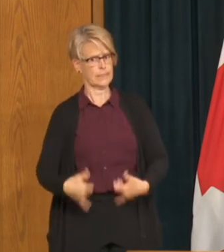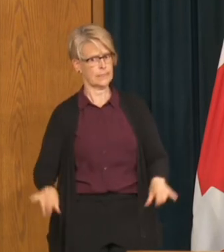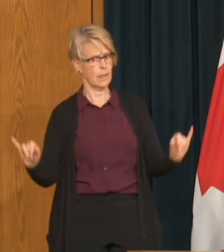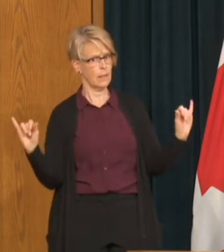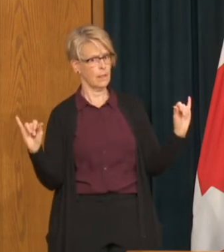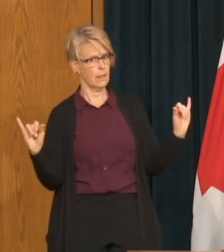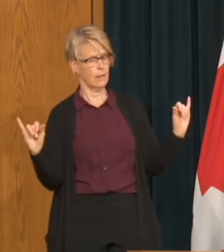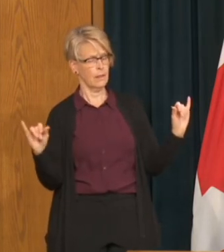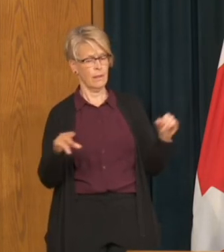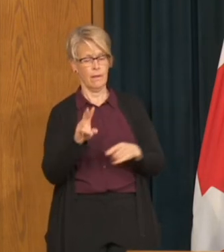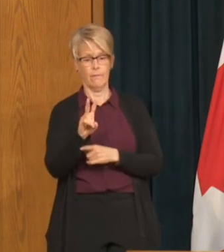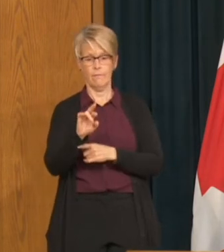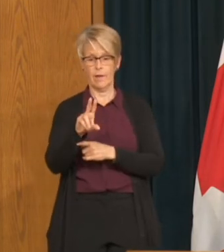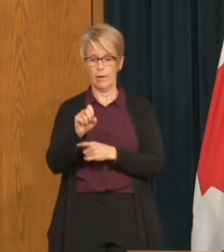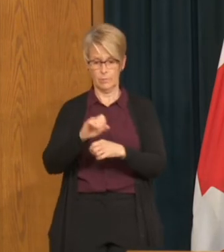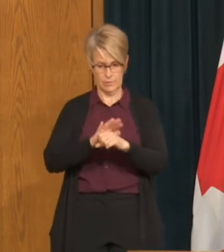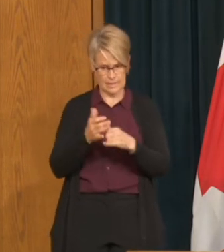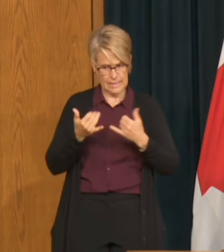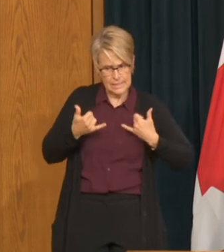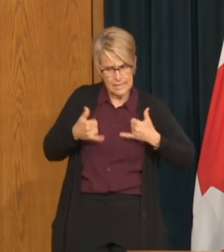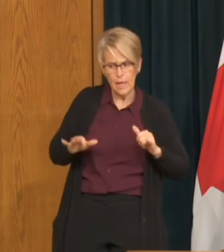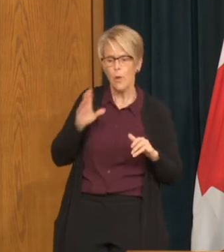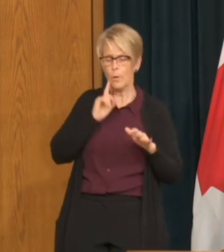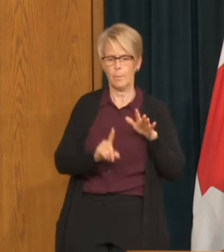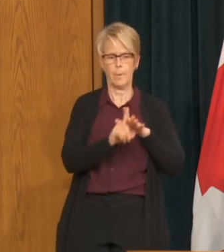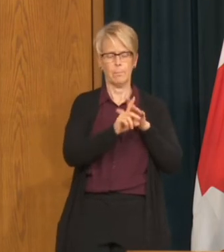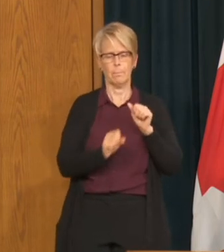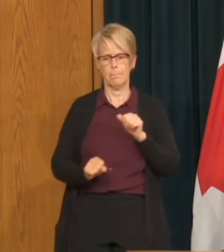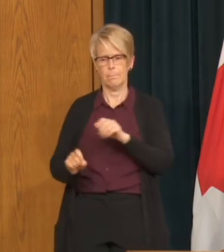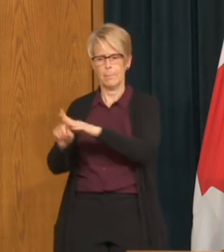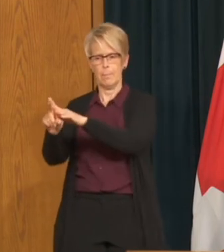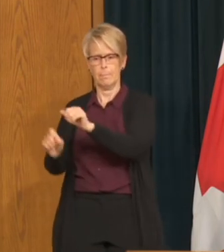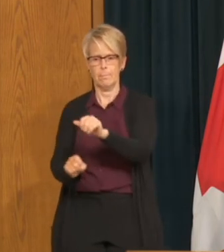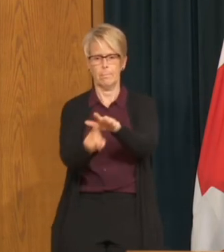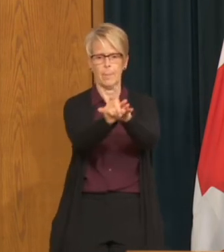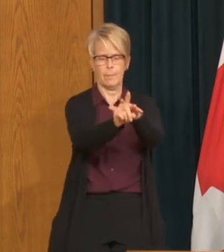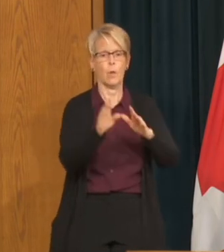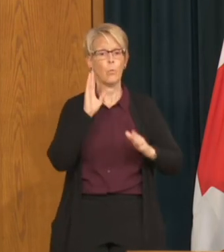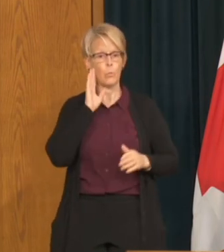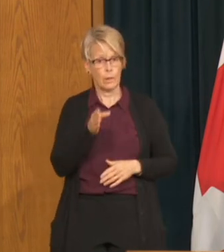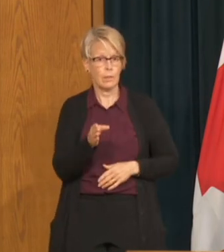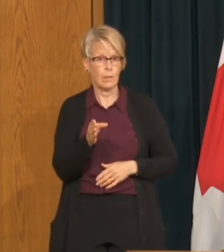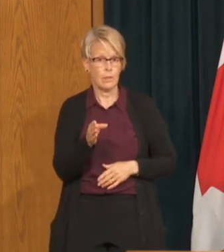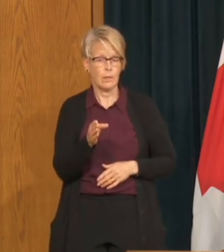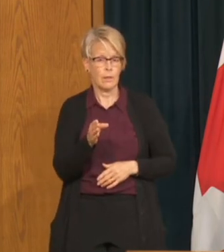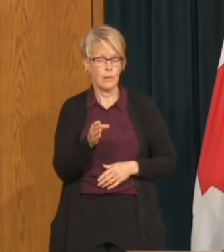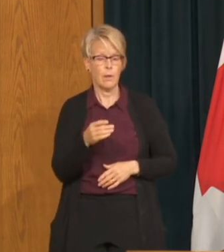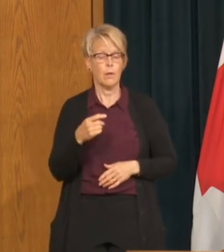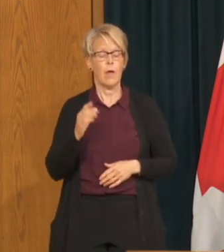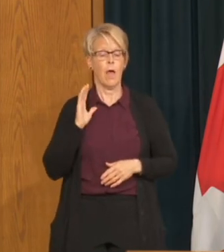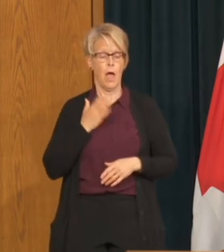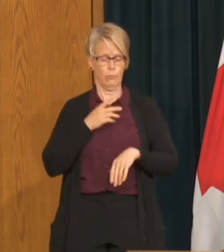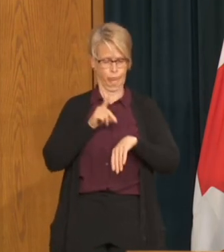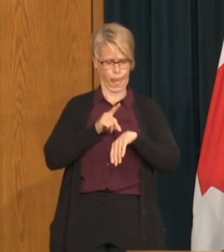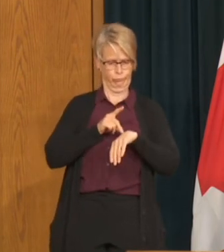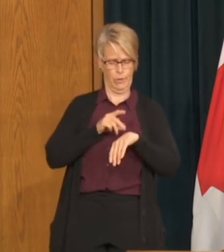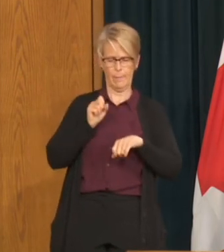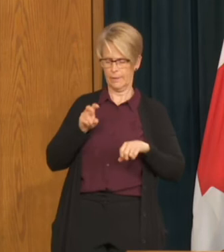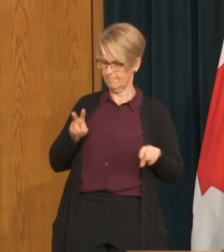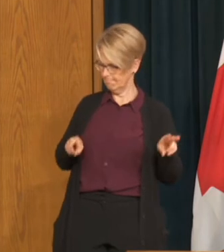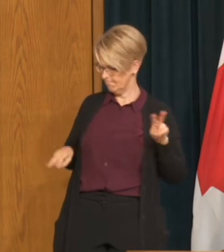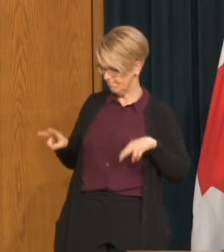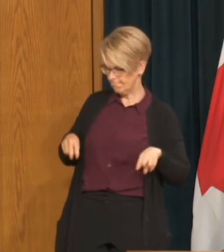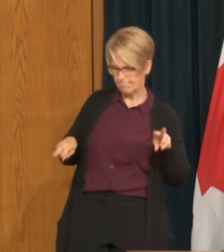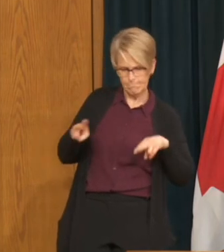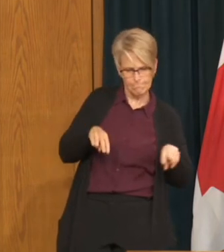presence of the virus is still known, and it's going to pop up here and there. Our job is to be monitoring, to surveil, and know